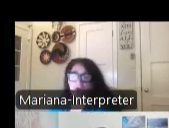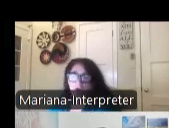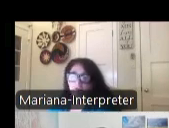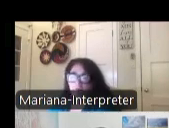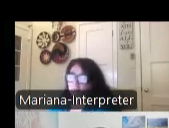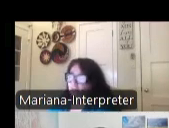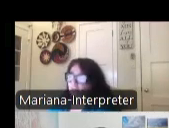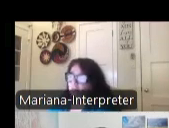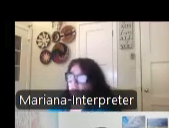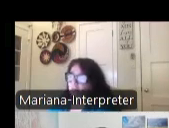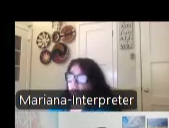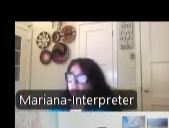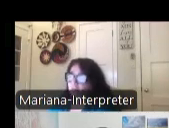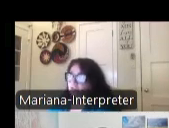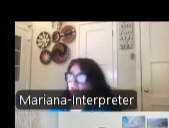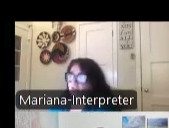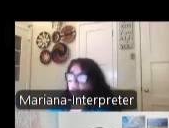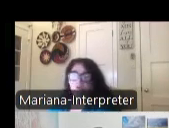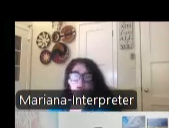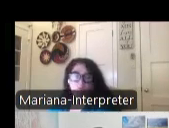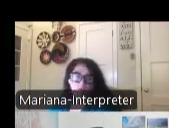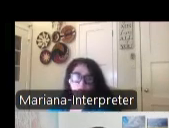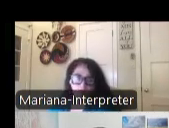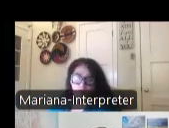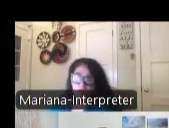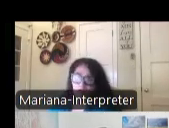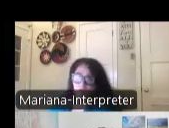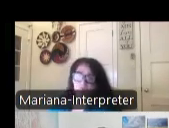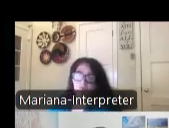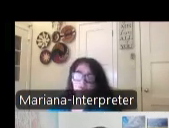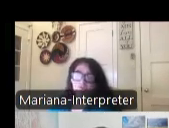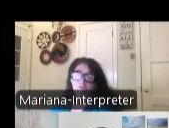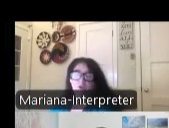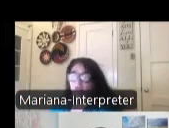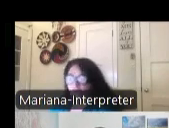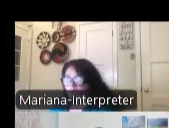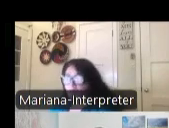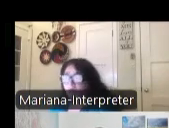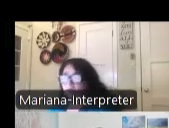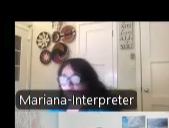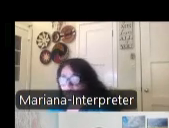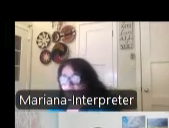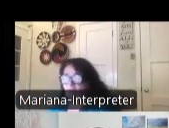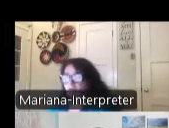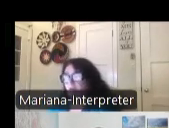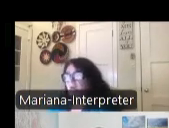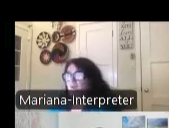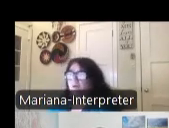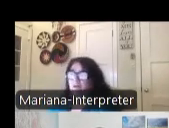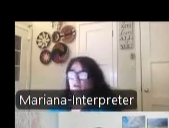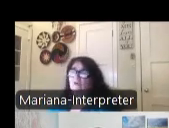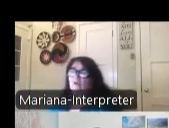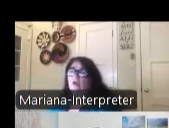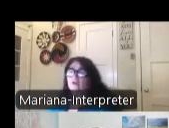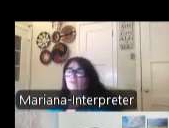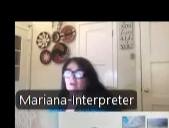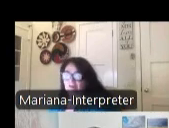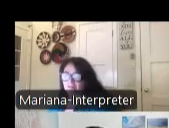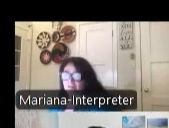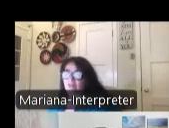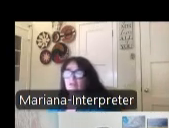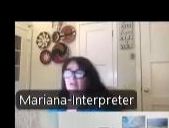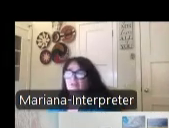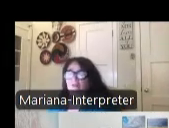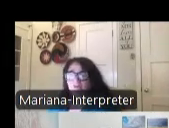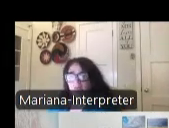too comfortable with what we're seeing today, because the new norm is continued change and continued warming and